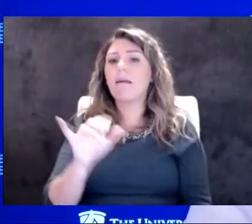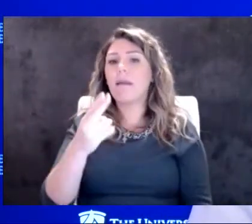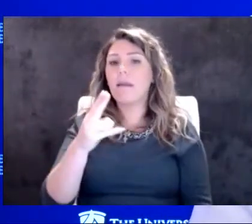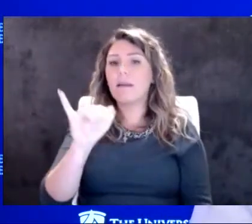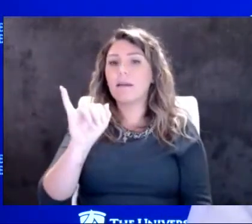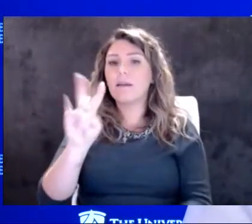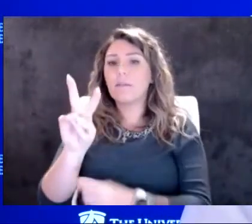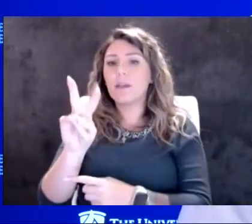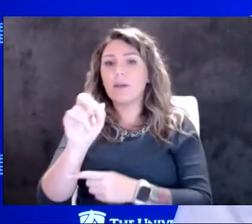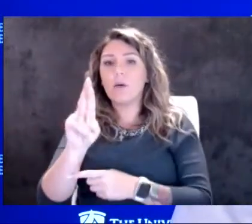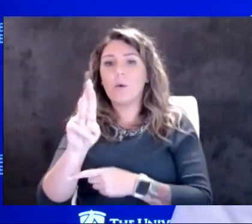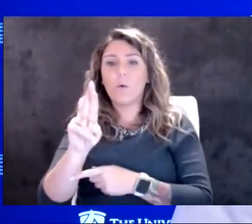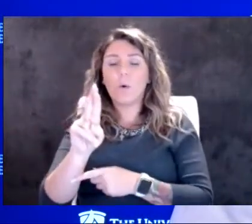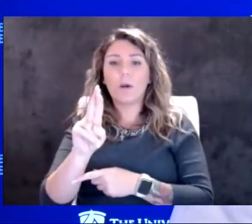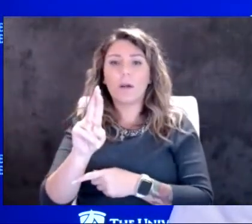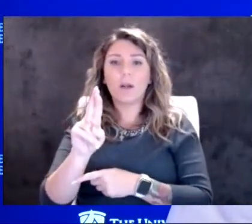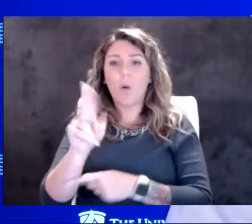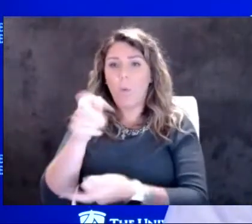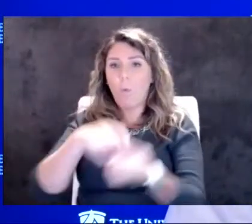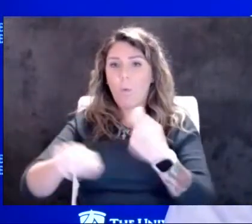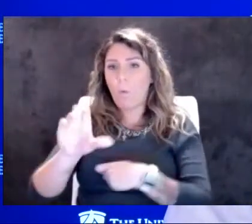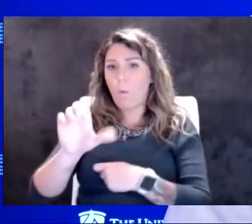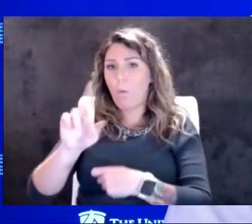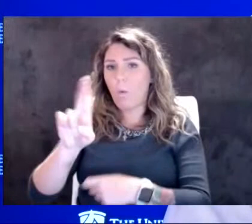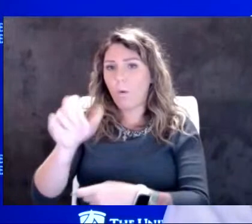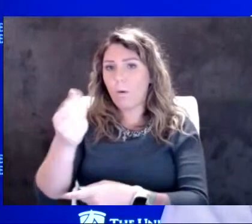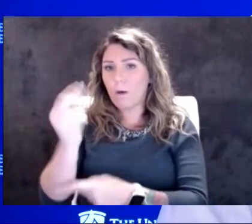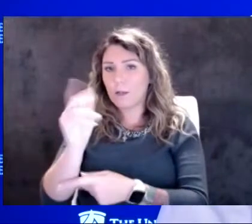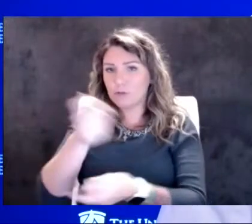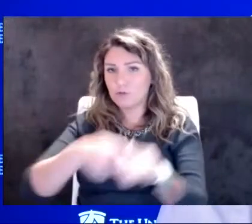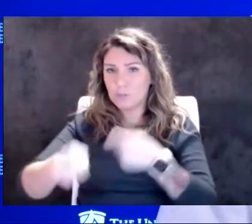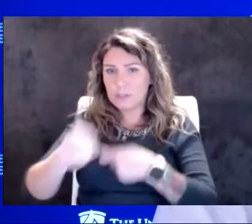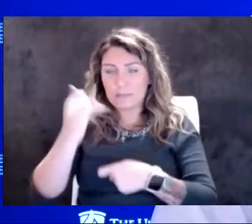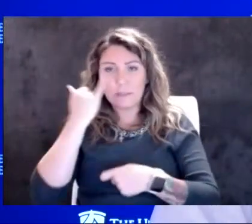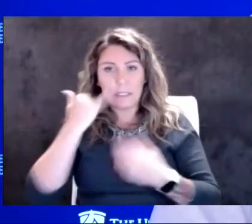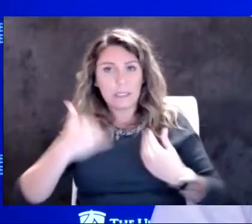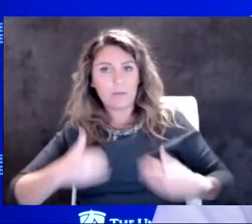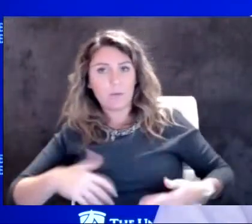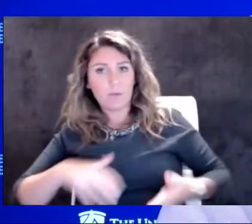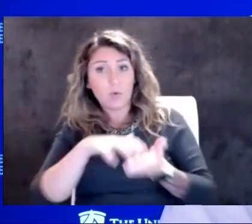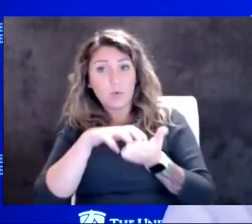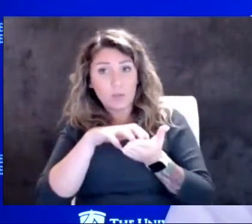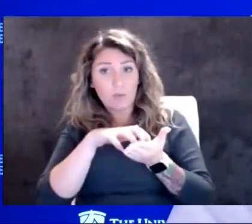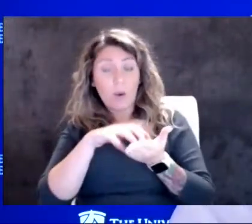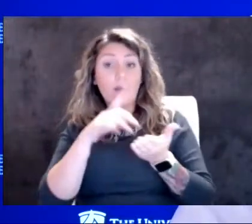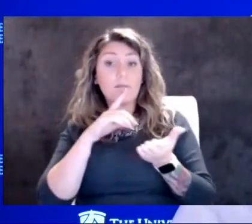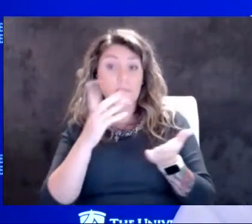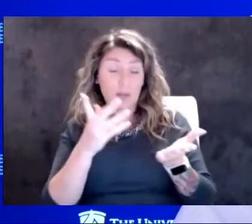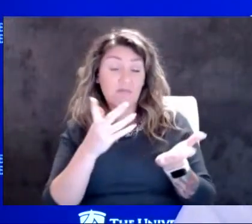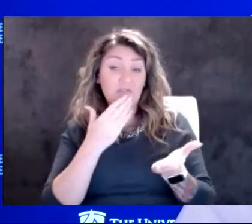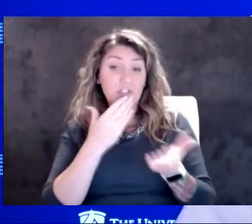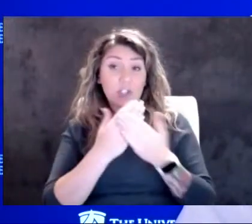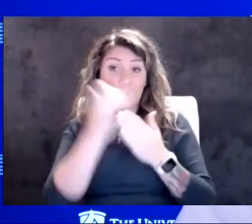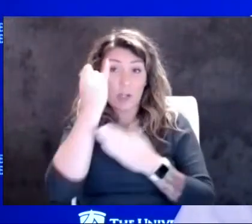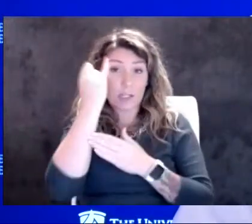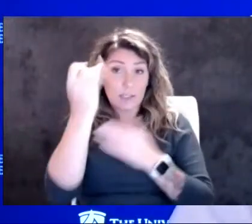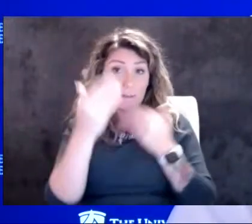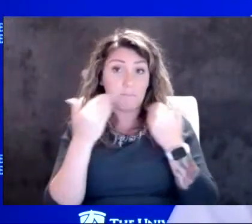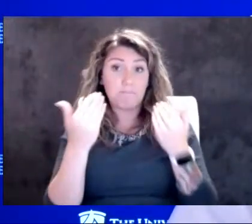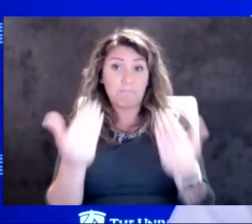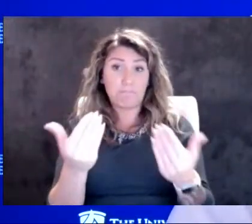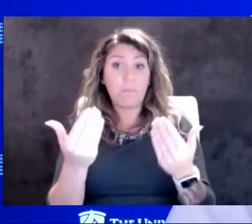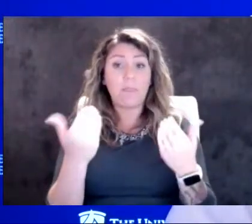organ transplant. So I think if you are immunosuppressed, I think it's a good idea to go ahead and get that